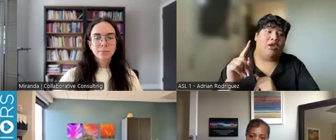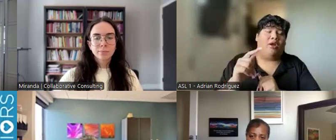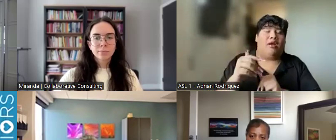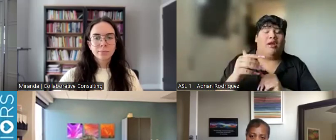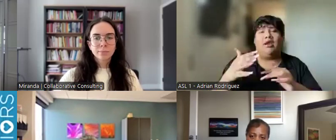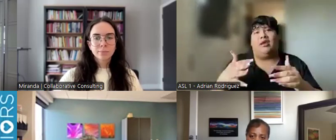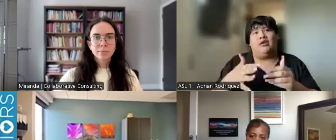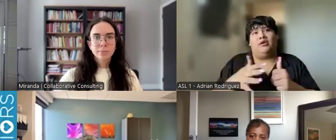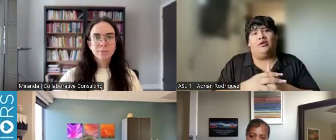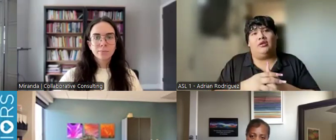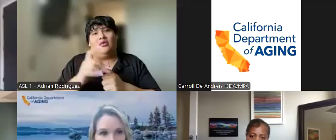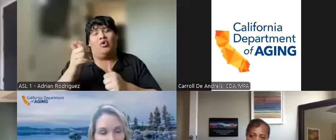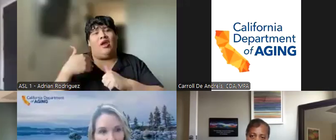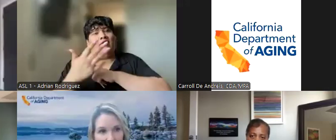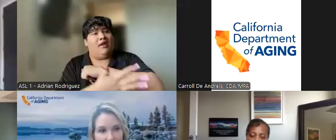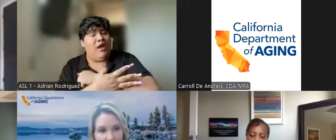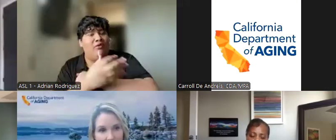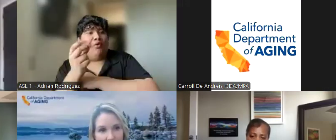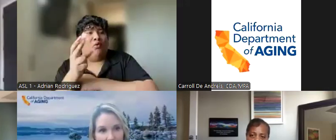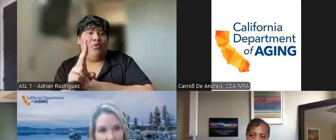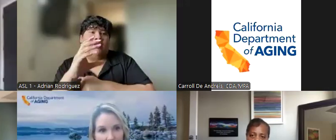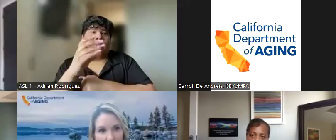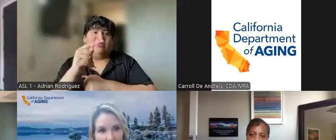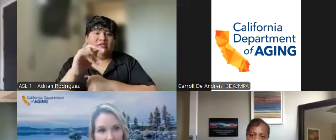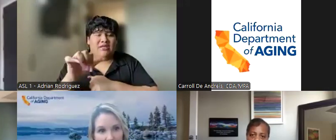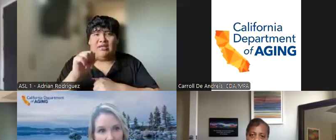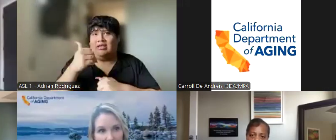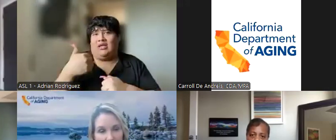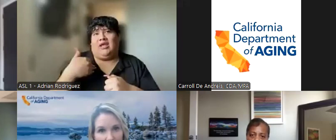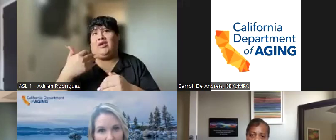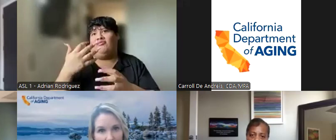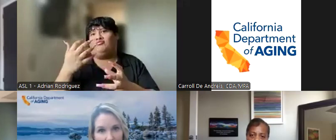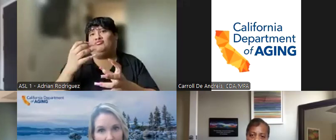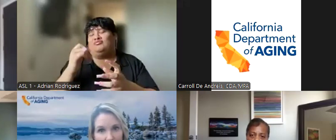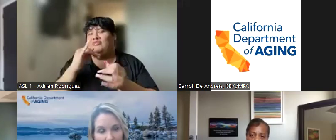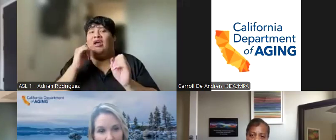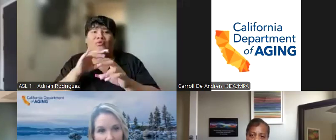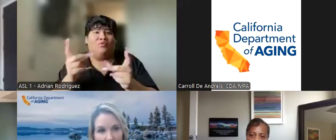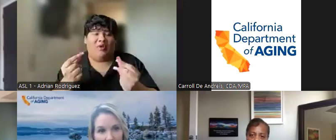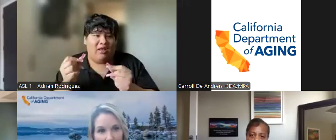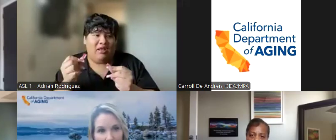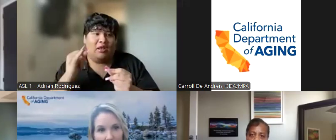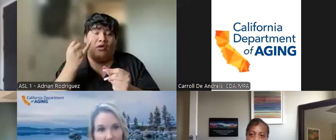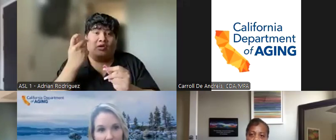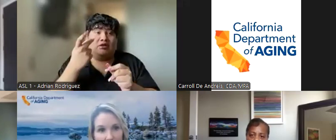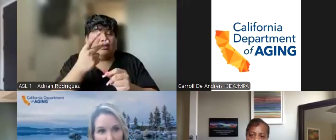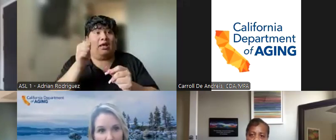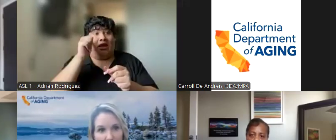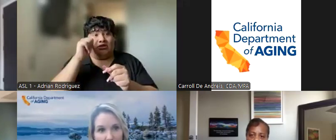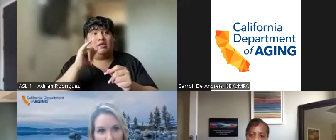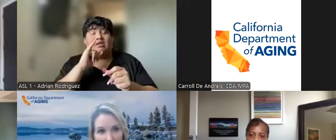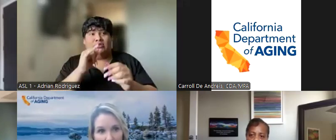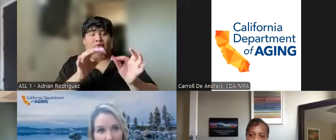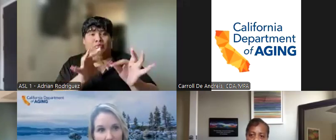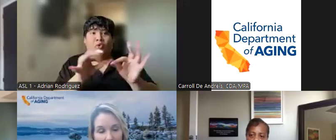the county or city not taken action and shown that aging was a priority in their